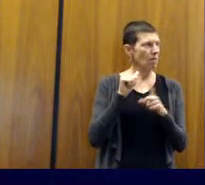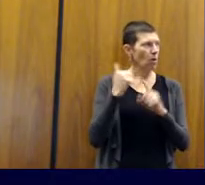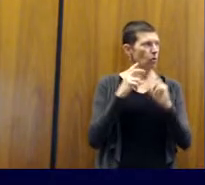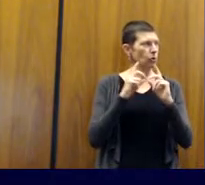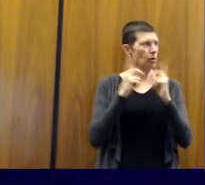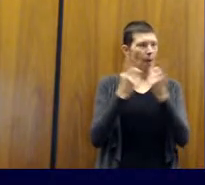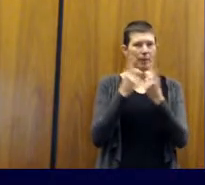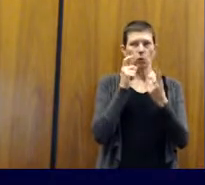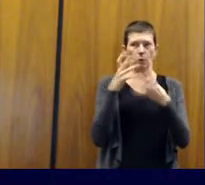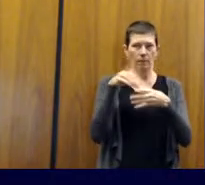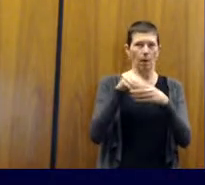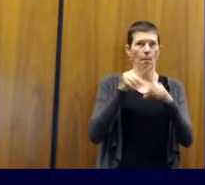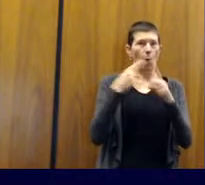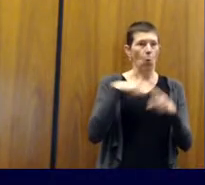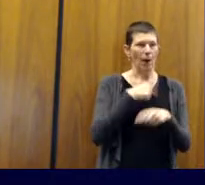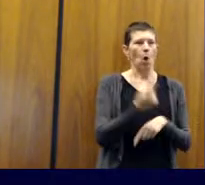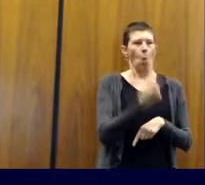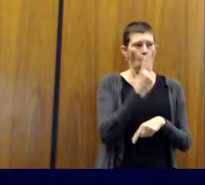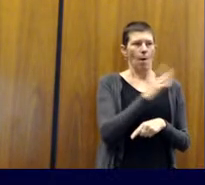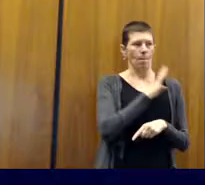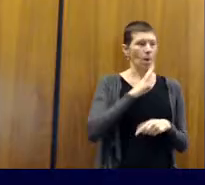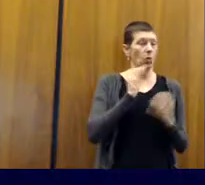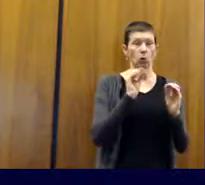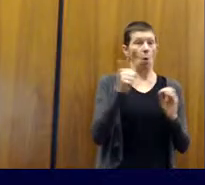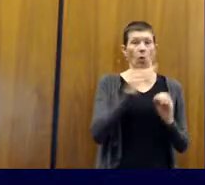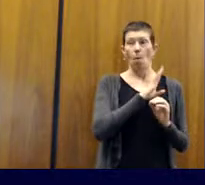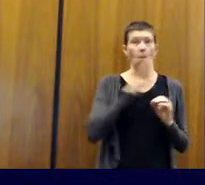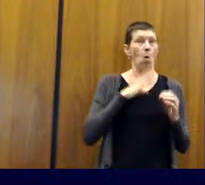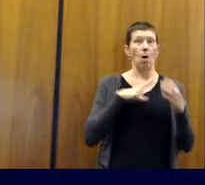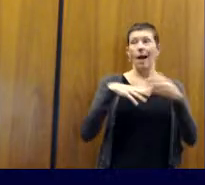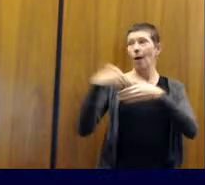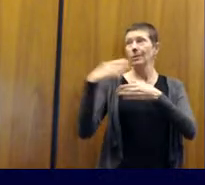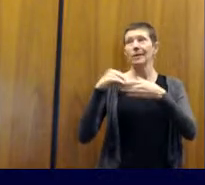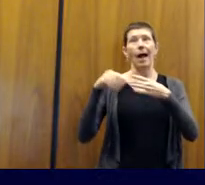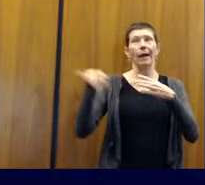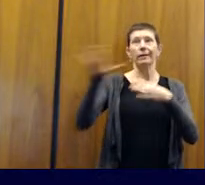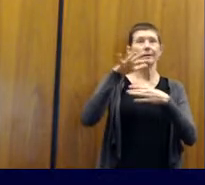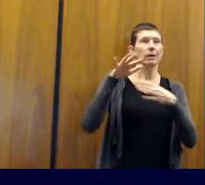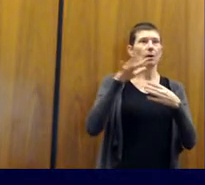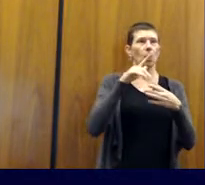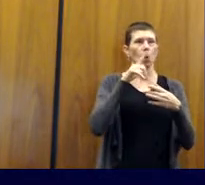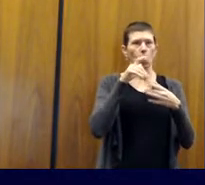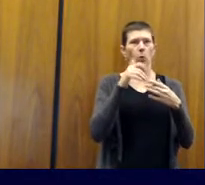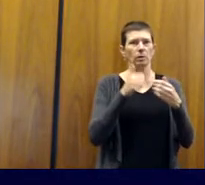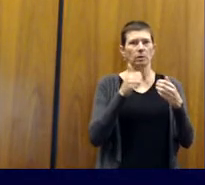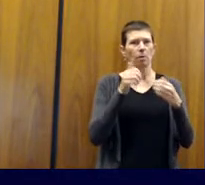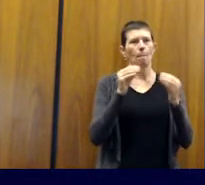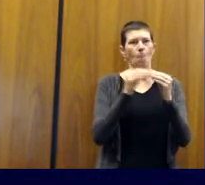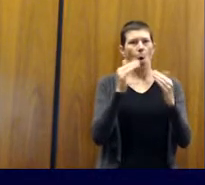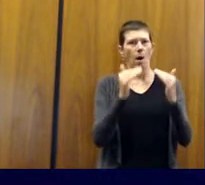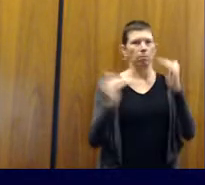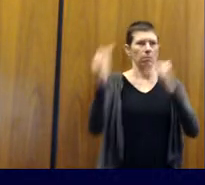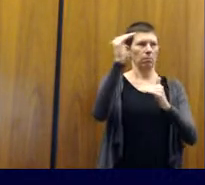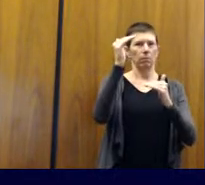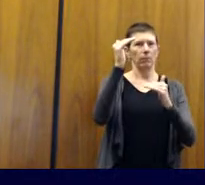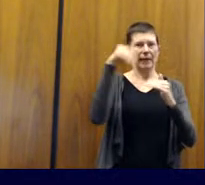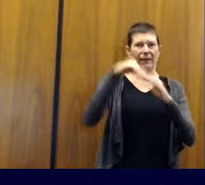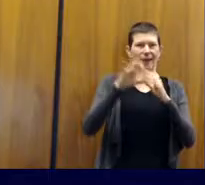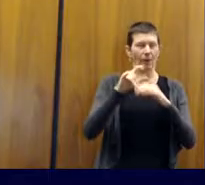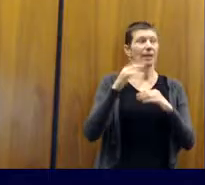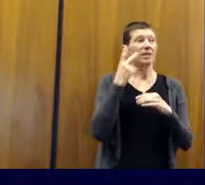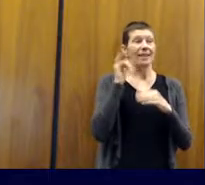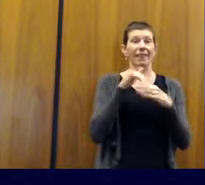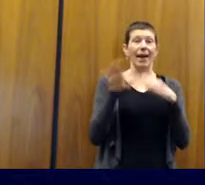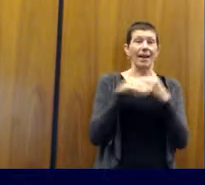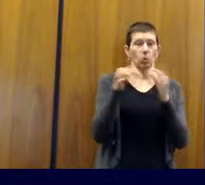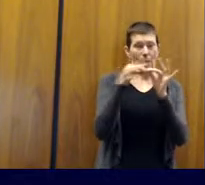participate in that, but we are one board. There's no other board outside of us, parks or anything else like that stands above the county board. So seeing that additional language